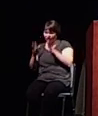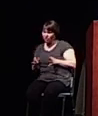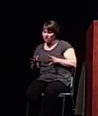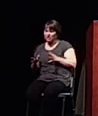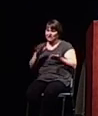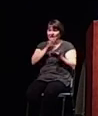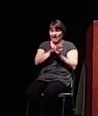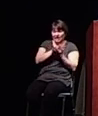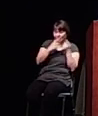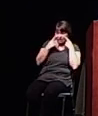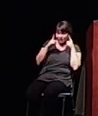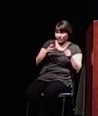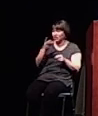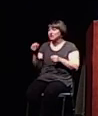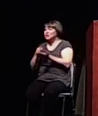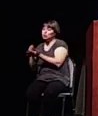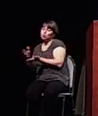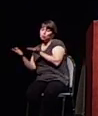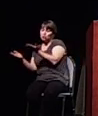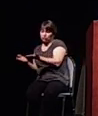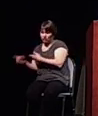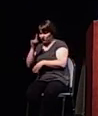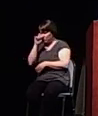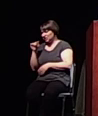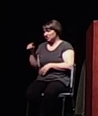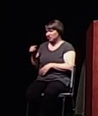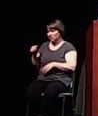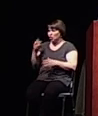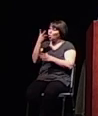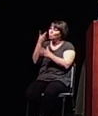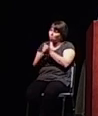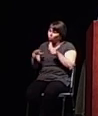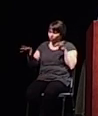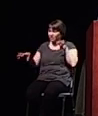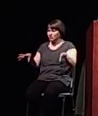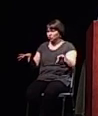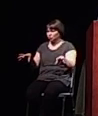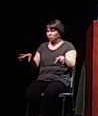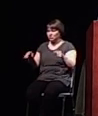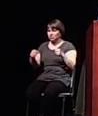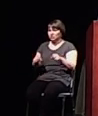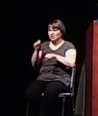and grant programs, is because it's really through their efforts that these things have come to pass.